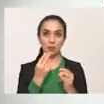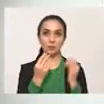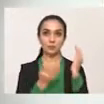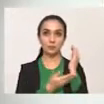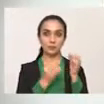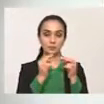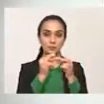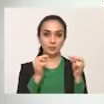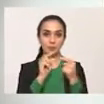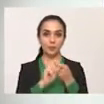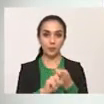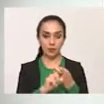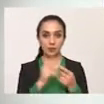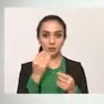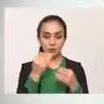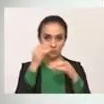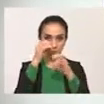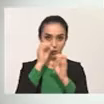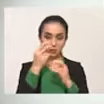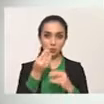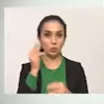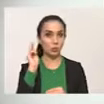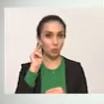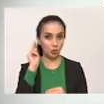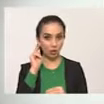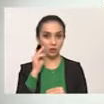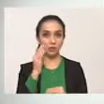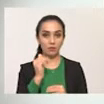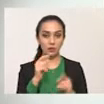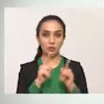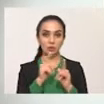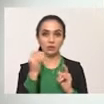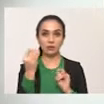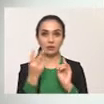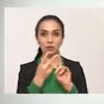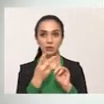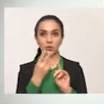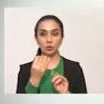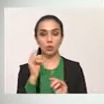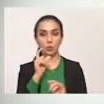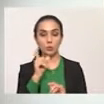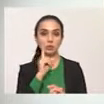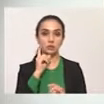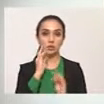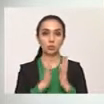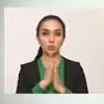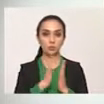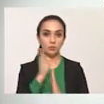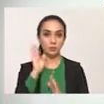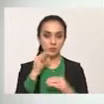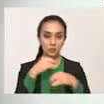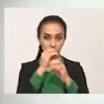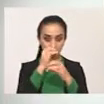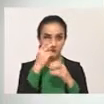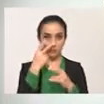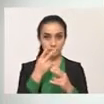tayoqchasini, bakteriyasini mikroskopda o'rganish hamda ikkinchi ko'k yashil suvutini